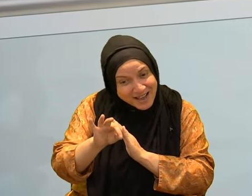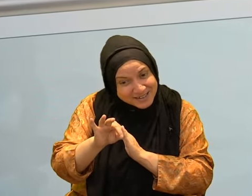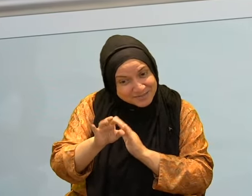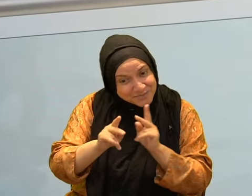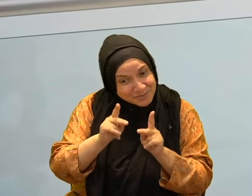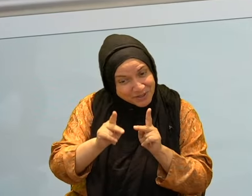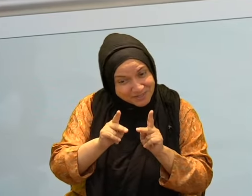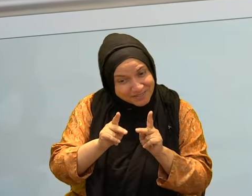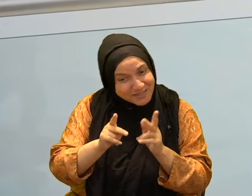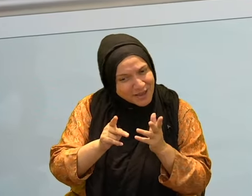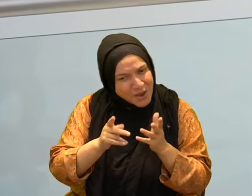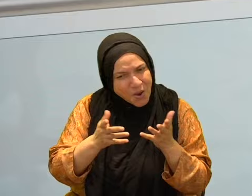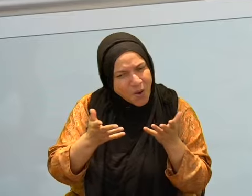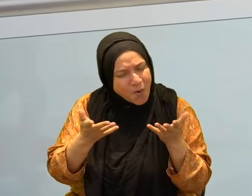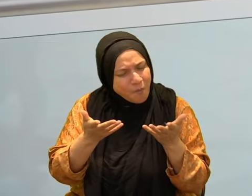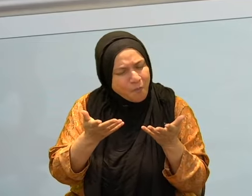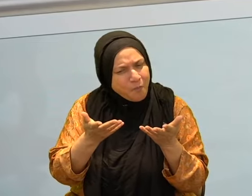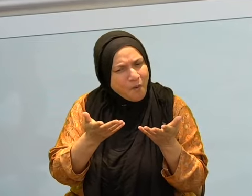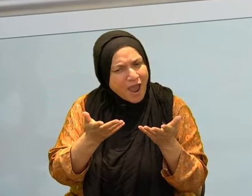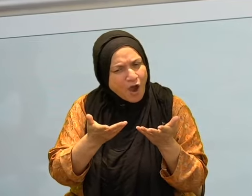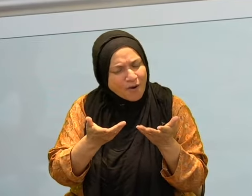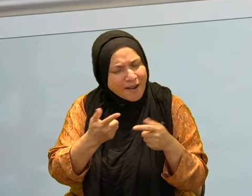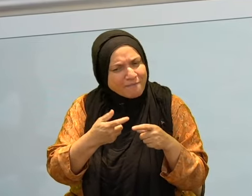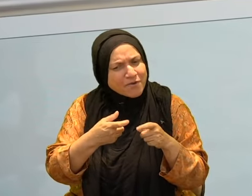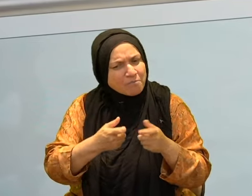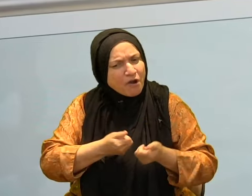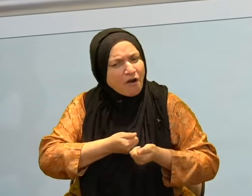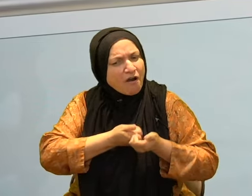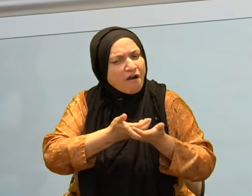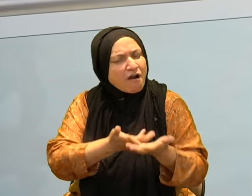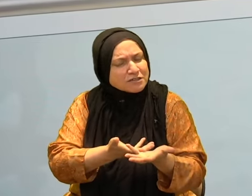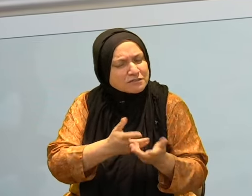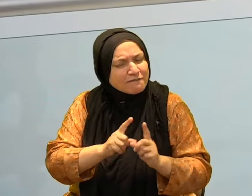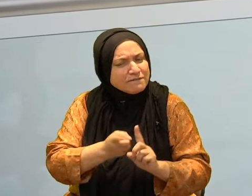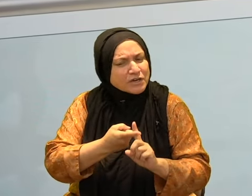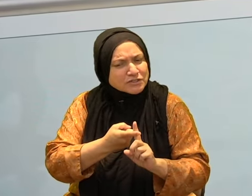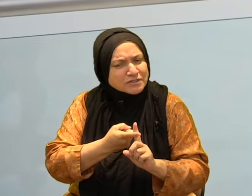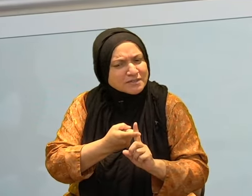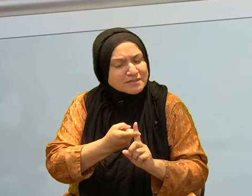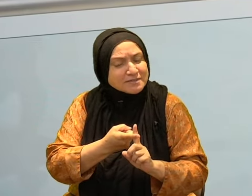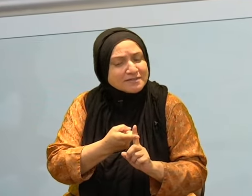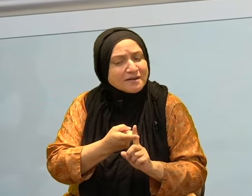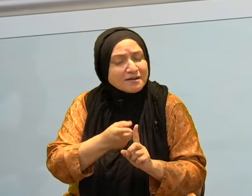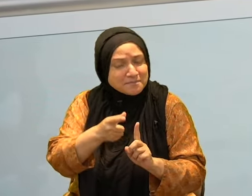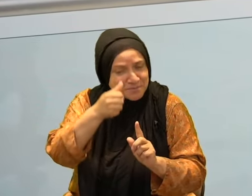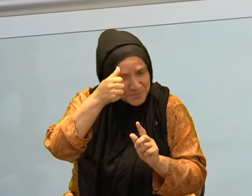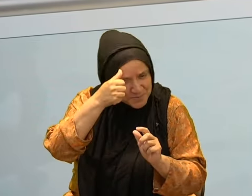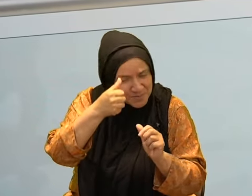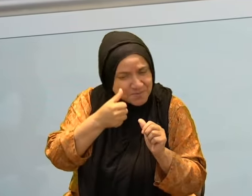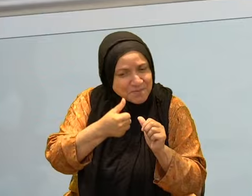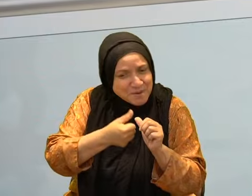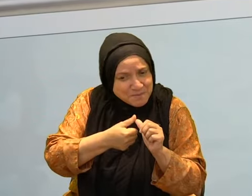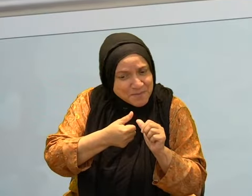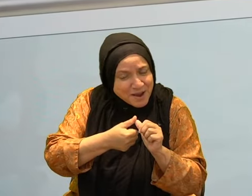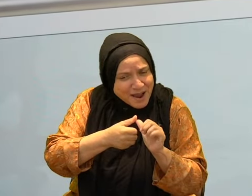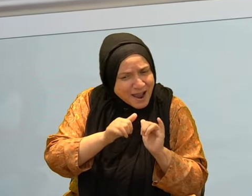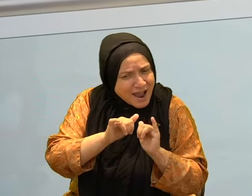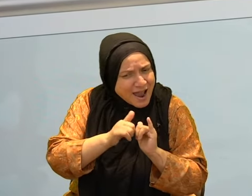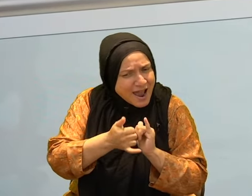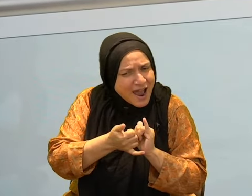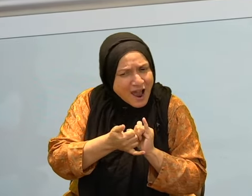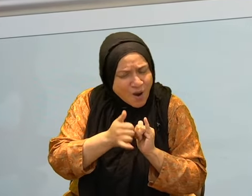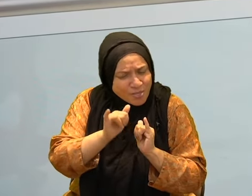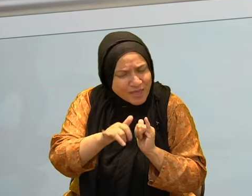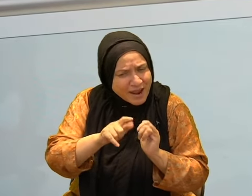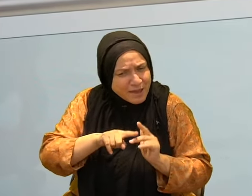of the hadith, but that's what you think about, right? If you're in that person's spot, where did this go? Sometimes we have stories and narrations from our